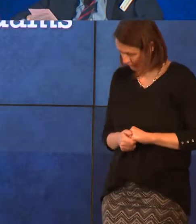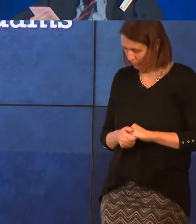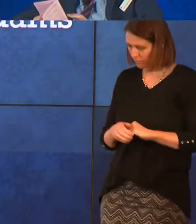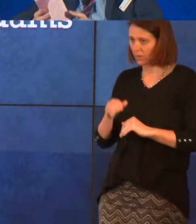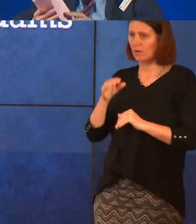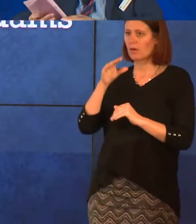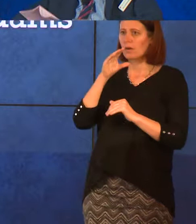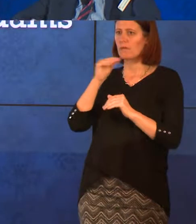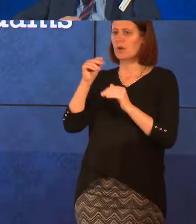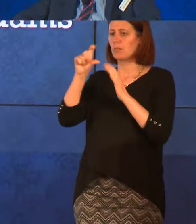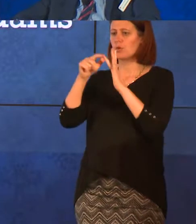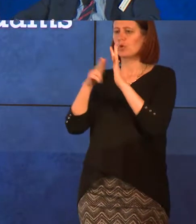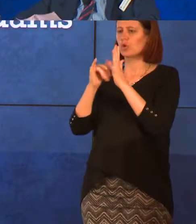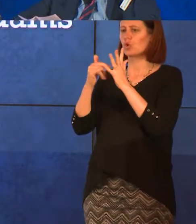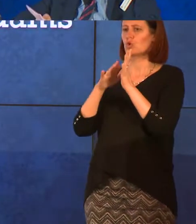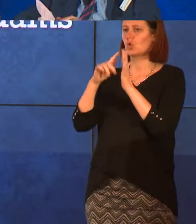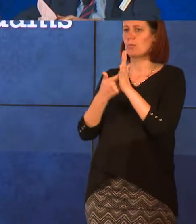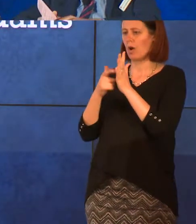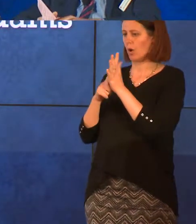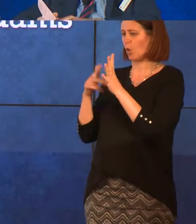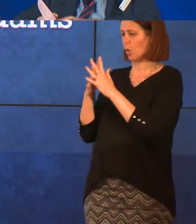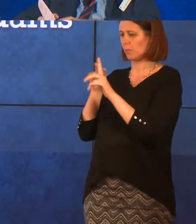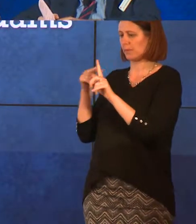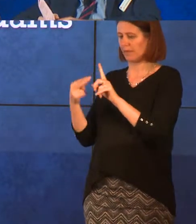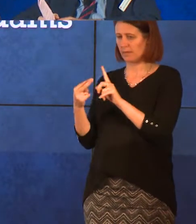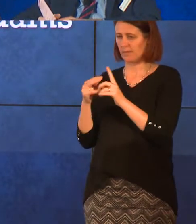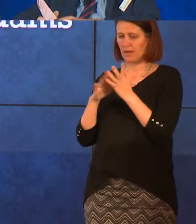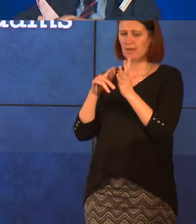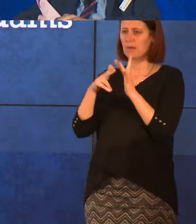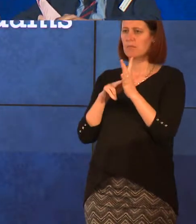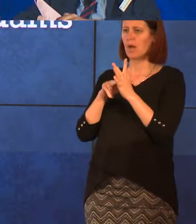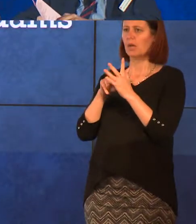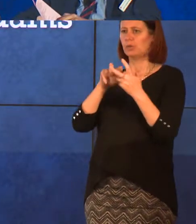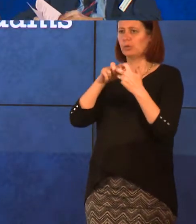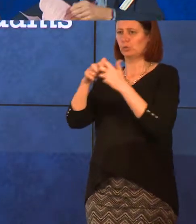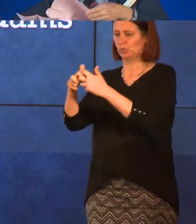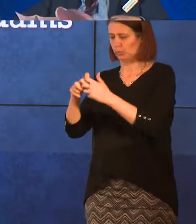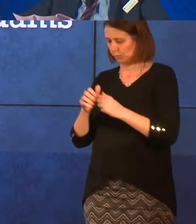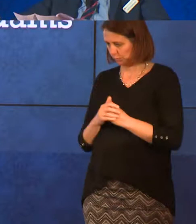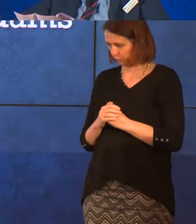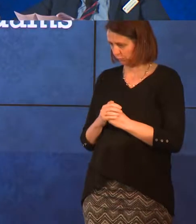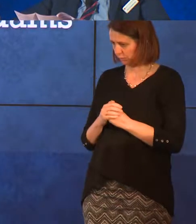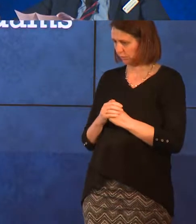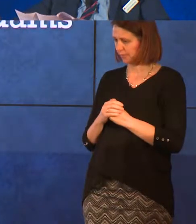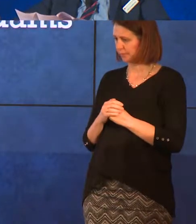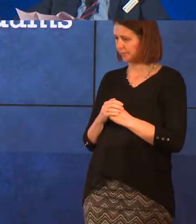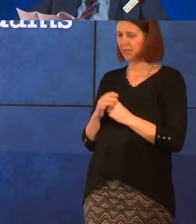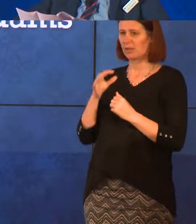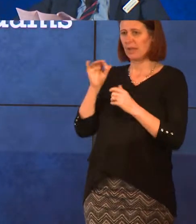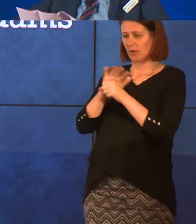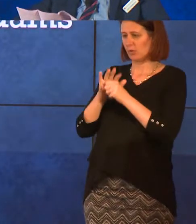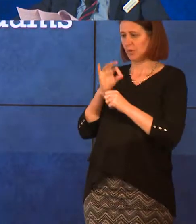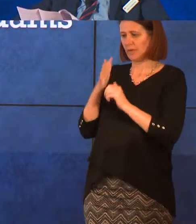consumer law perspective, I guess the main areas are all the different consumer law areas that people haven't had to deal with before.